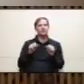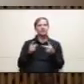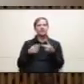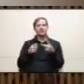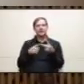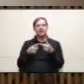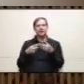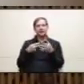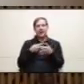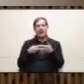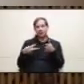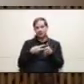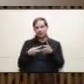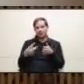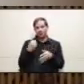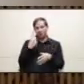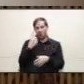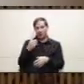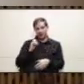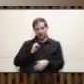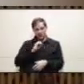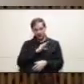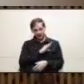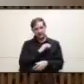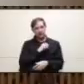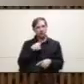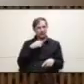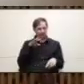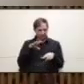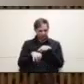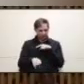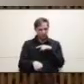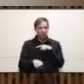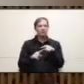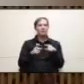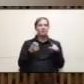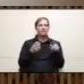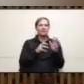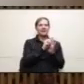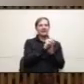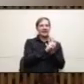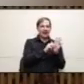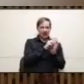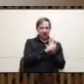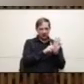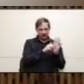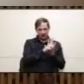address of one of our employees, indeed, we found out from the media that